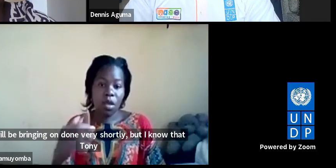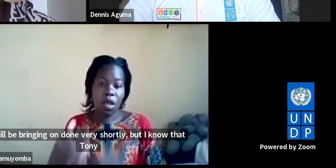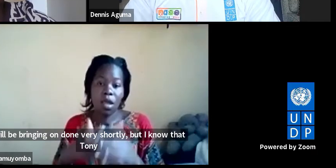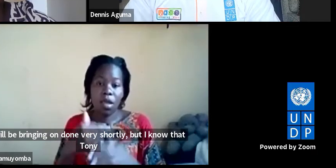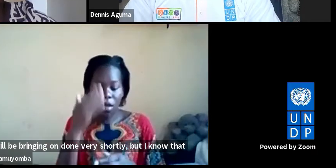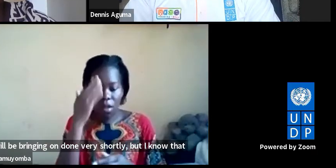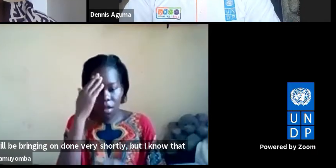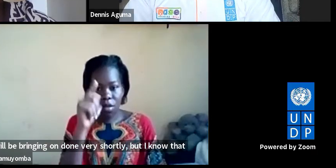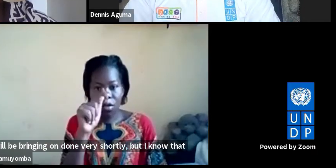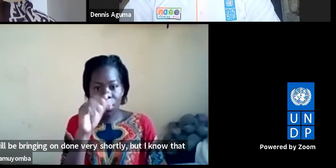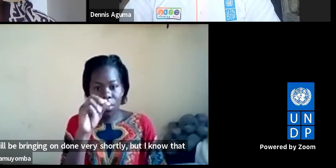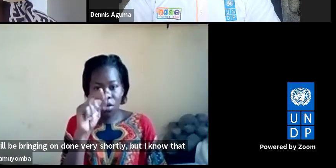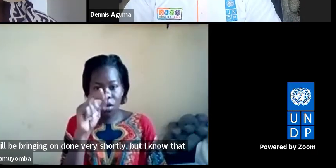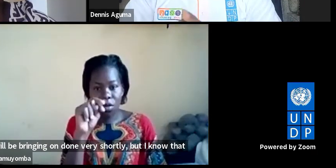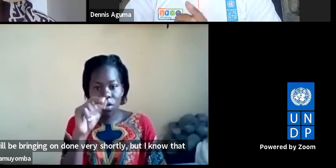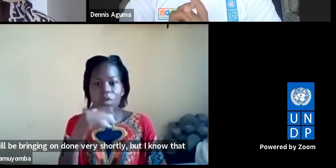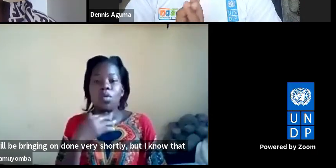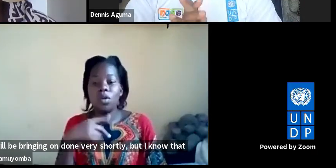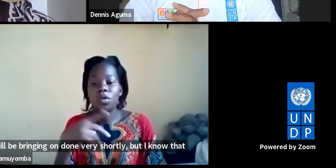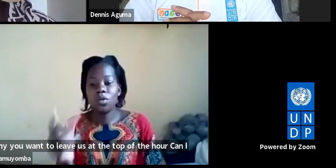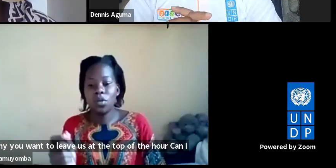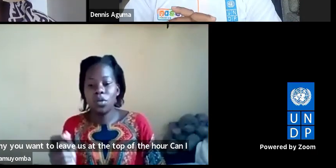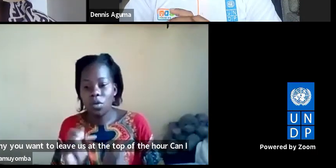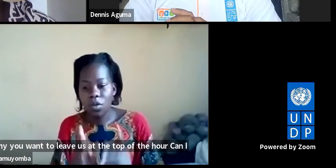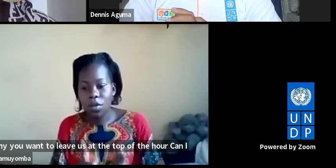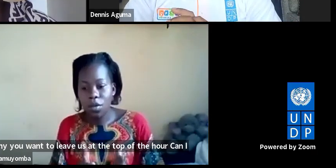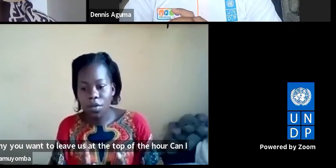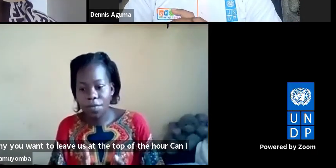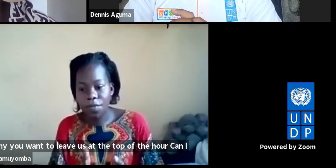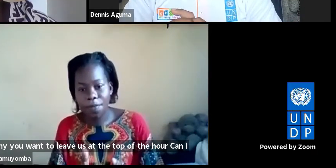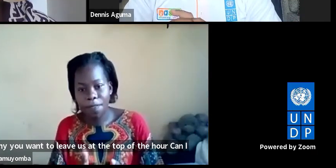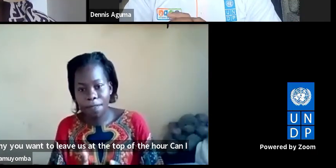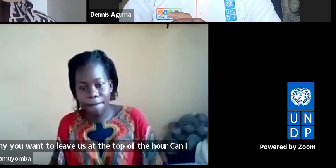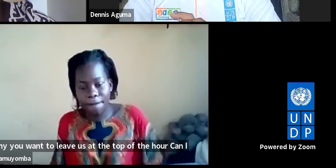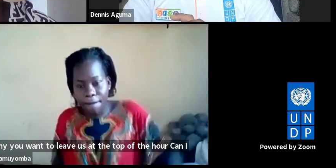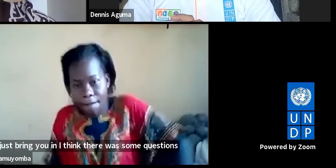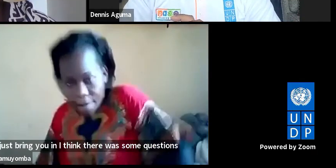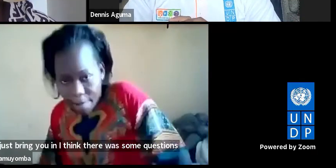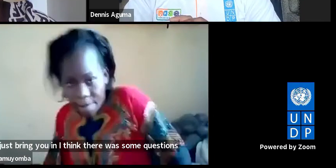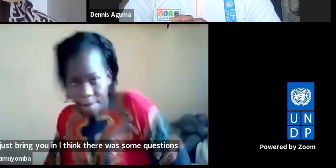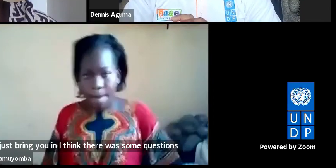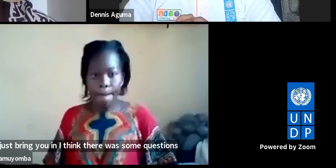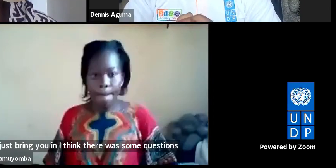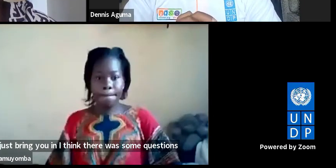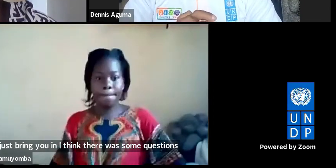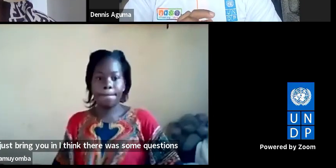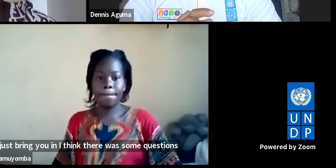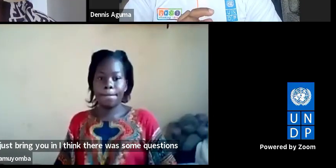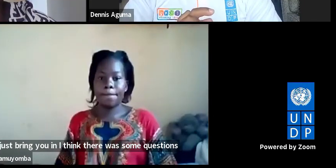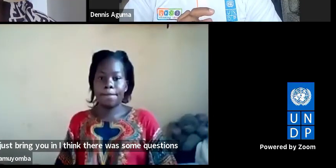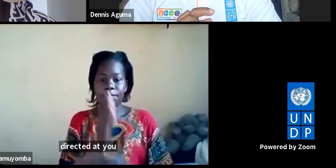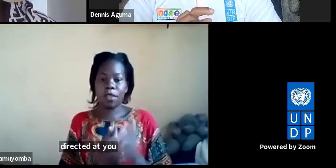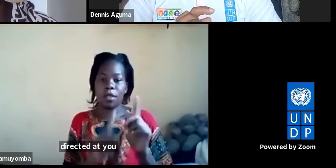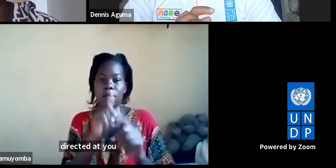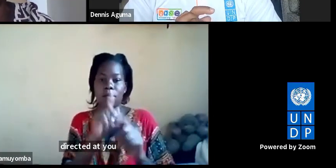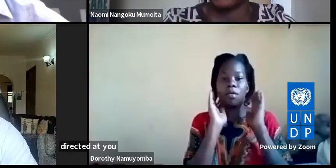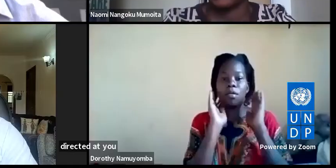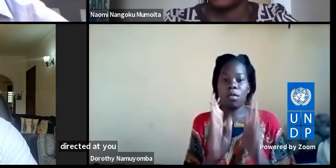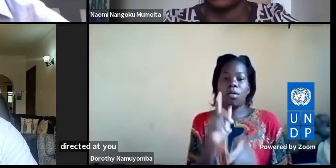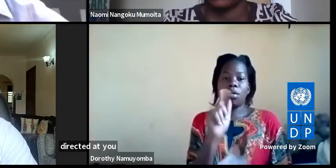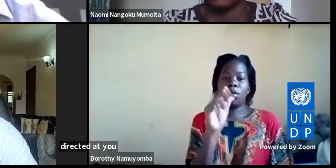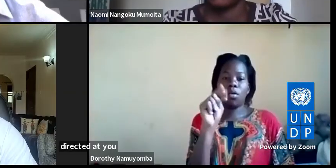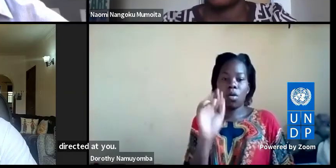hour. Can I just bring you in? I think there were some questions directed at you specifically. Do you want to come on